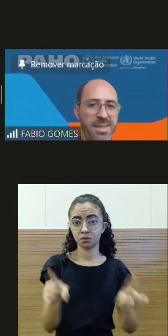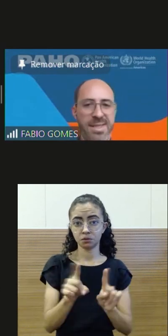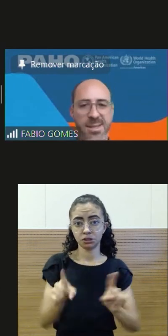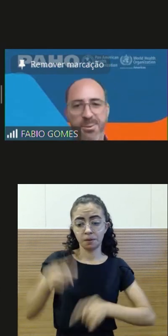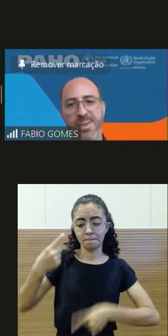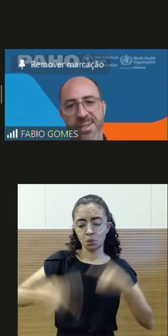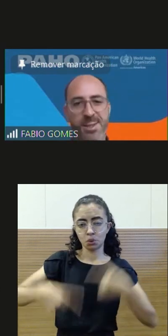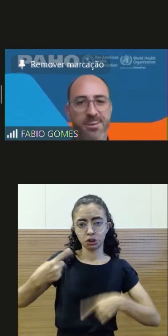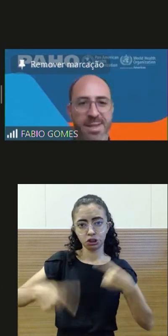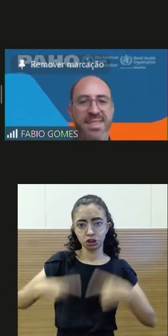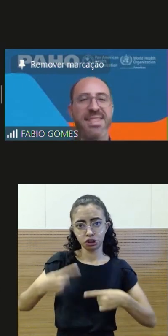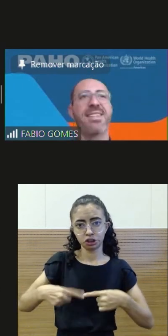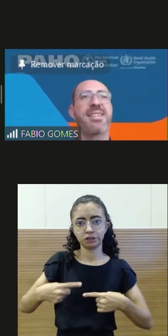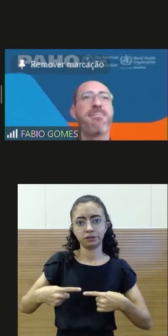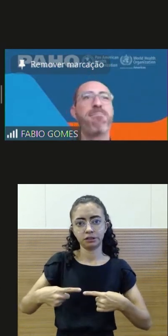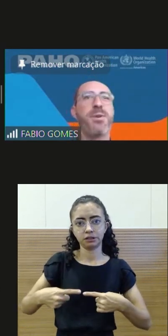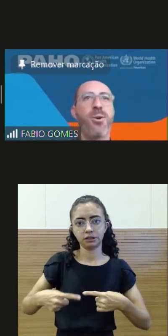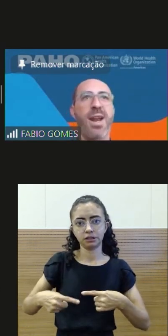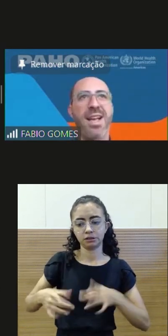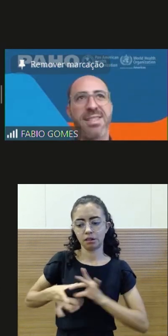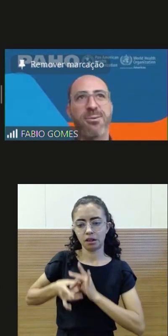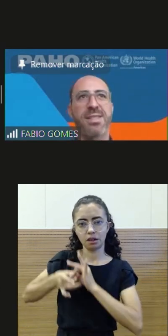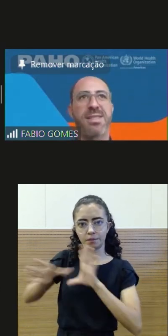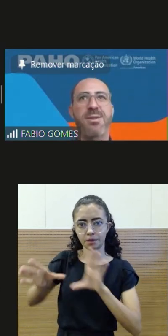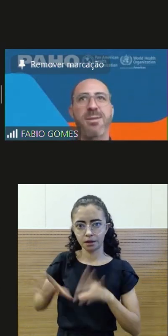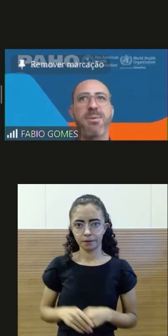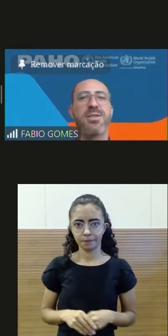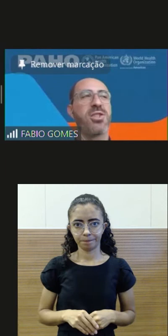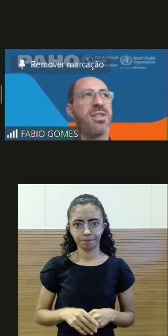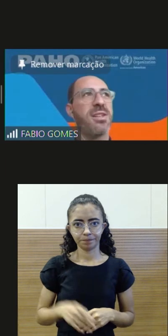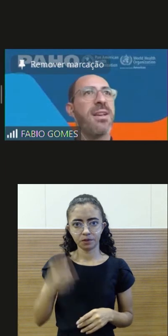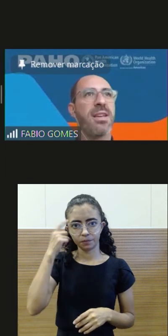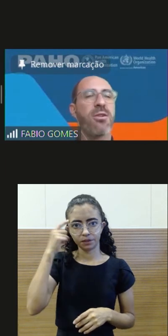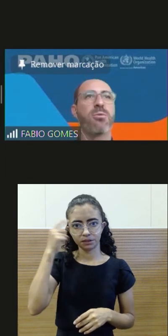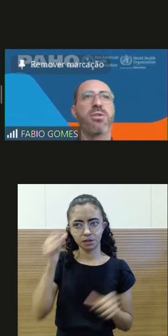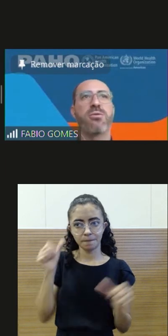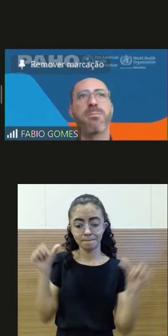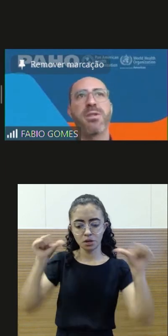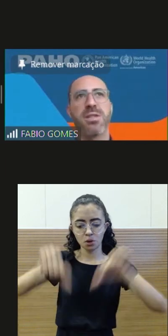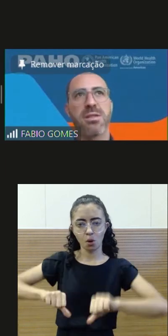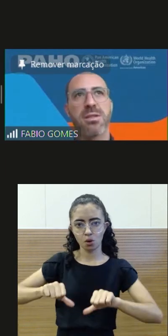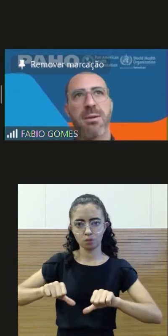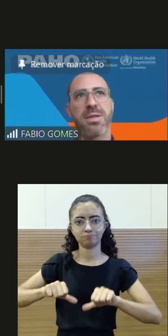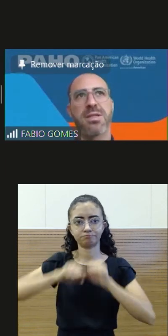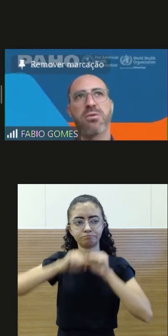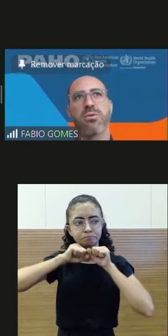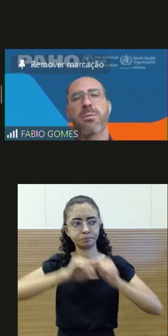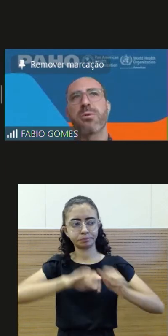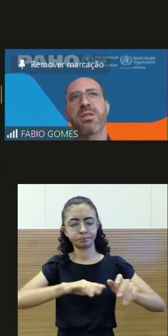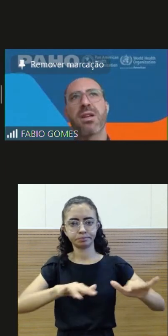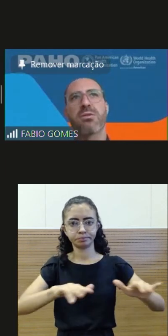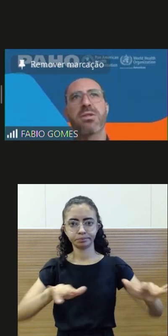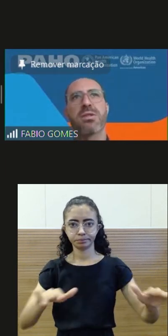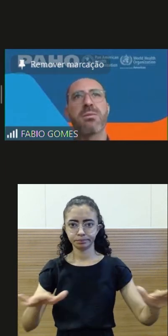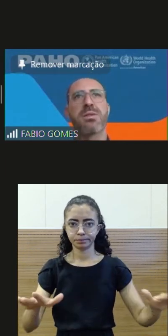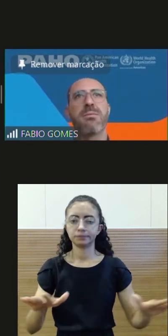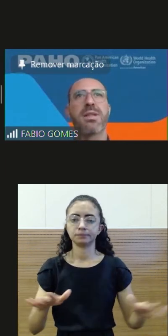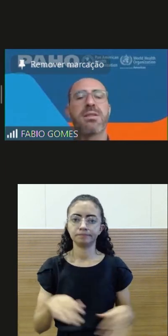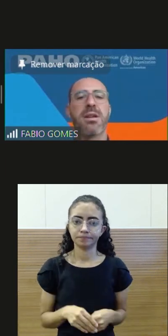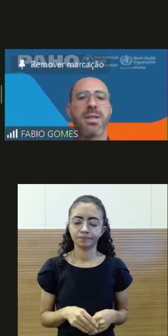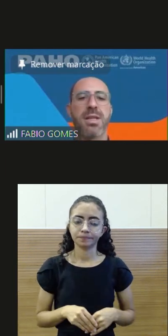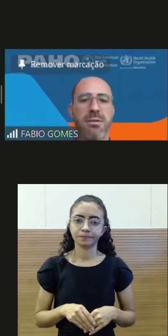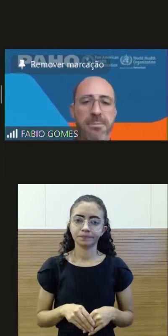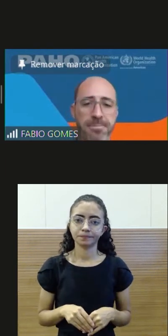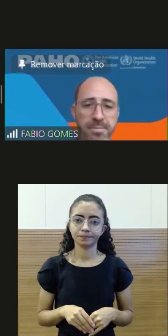and policies thinking if we had to worsen the situation and to expand